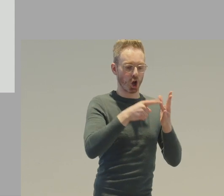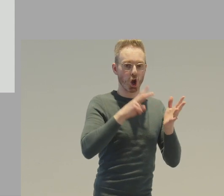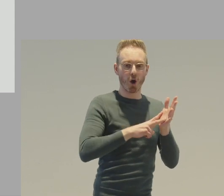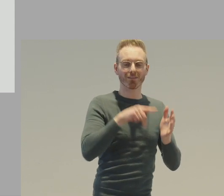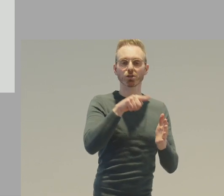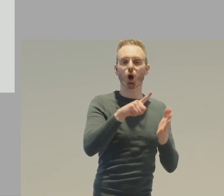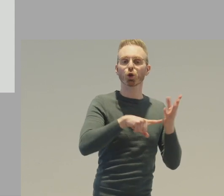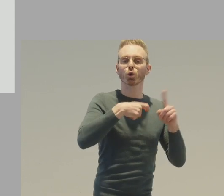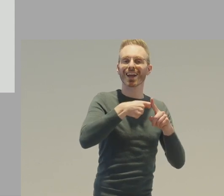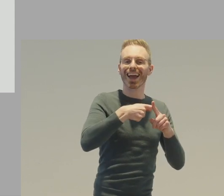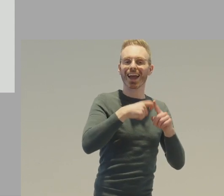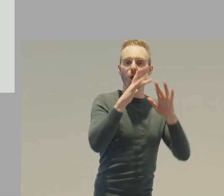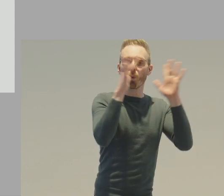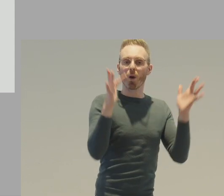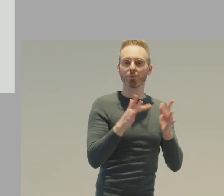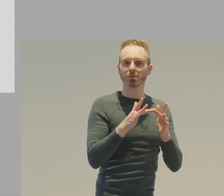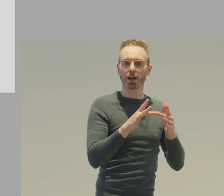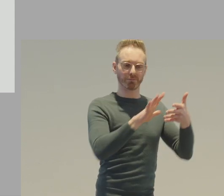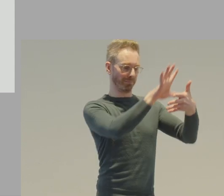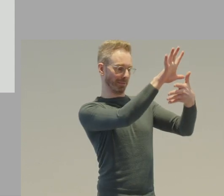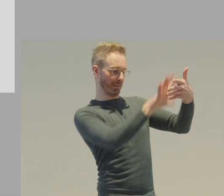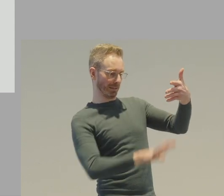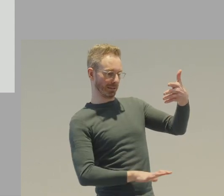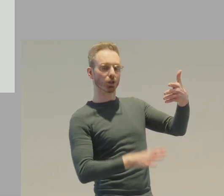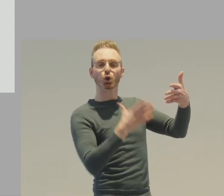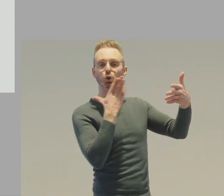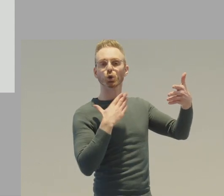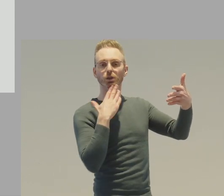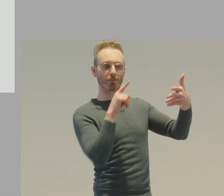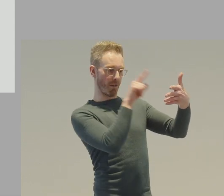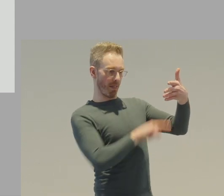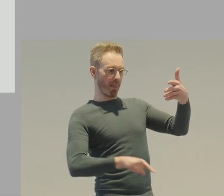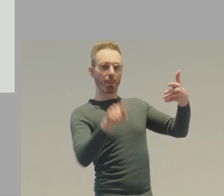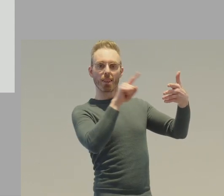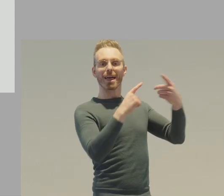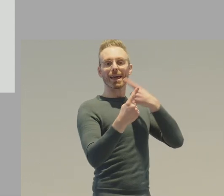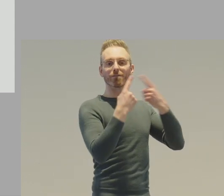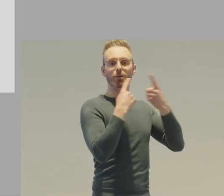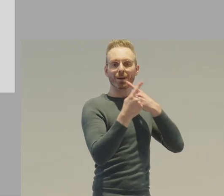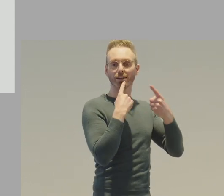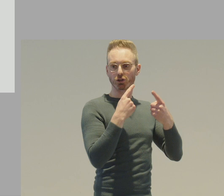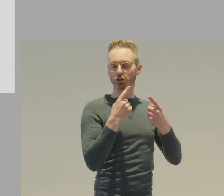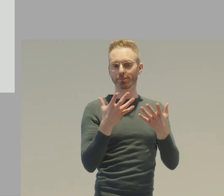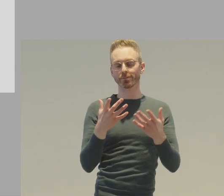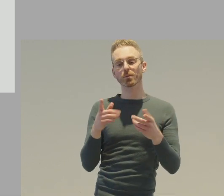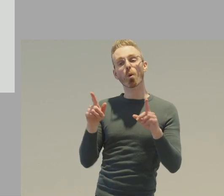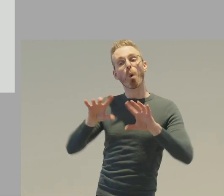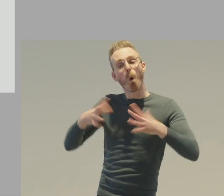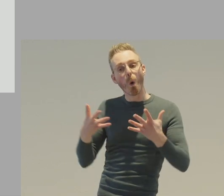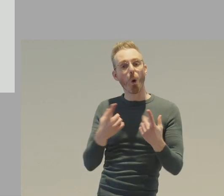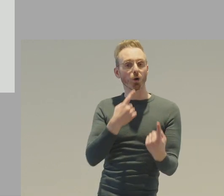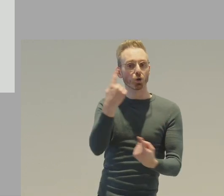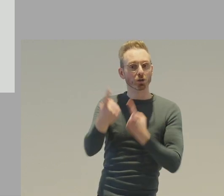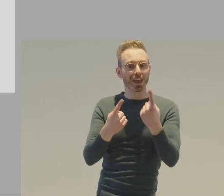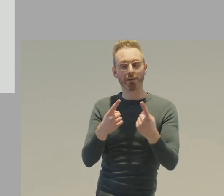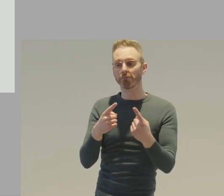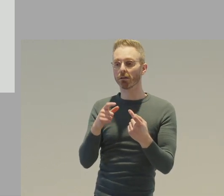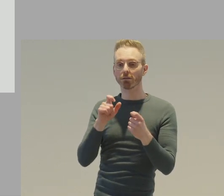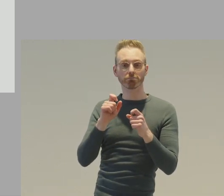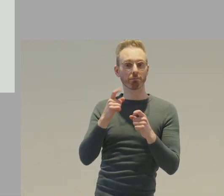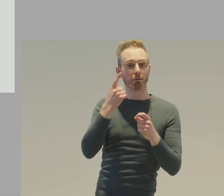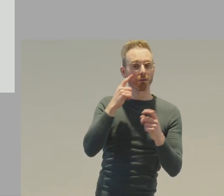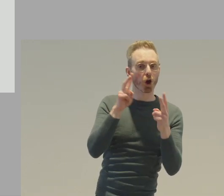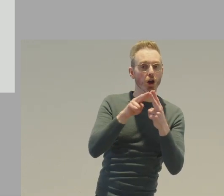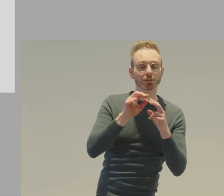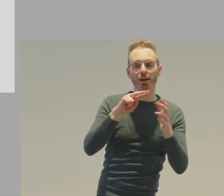it. But also look for organizations in your area. Email us. We'll try to help if we can. We don't have all the answers.